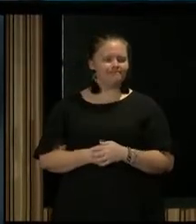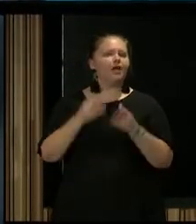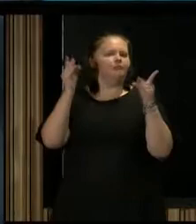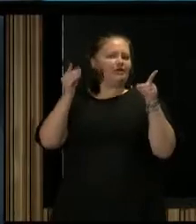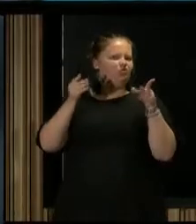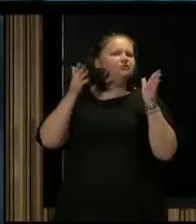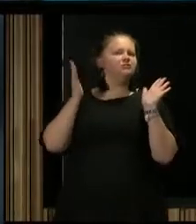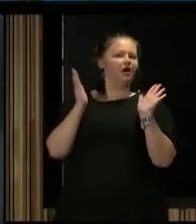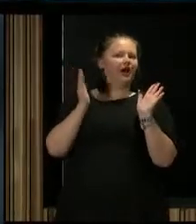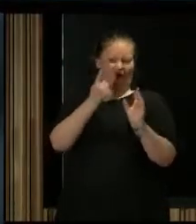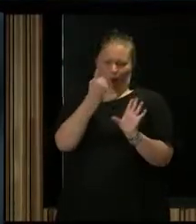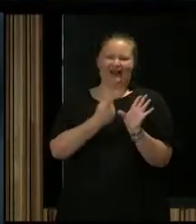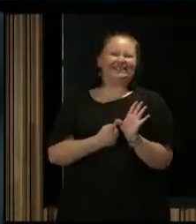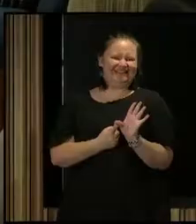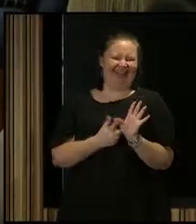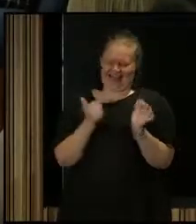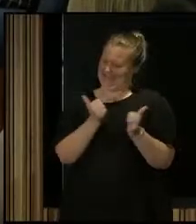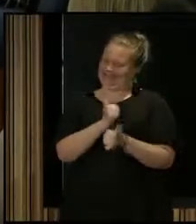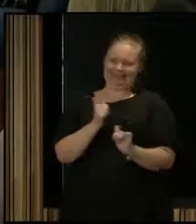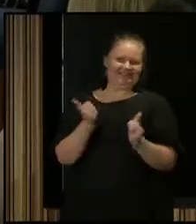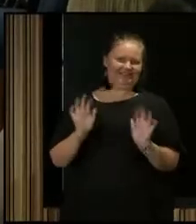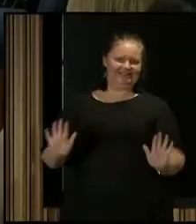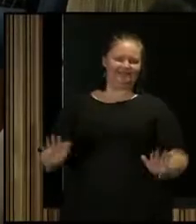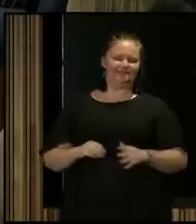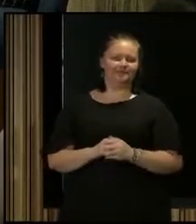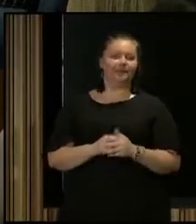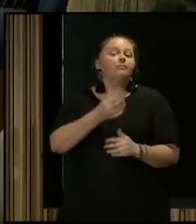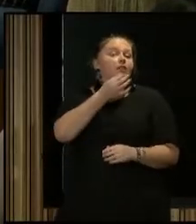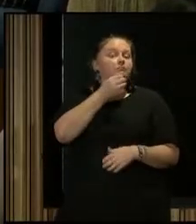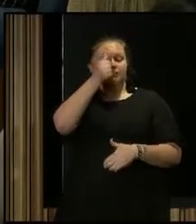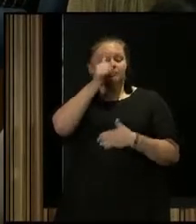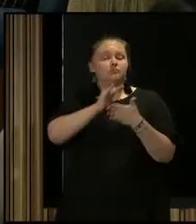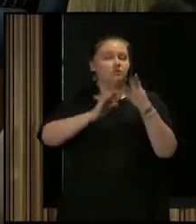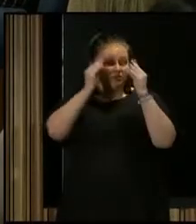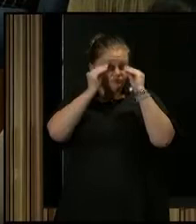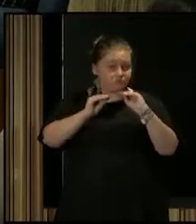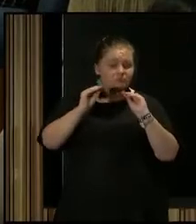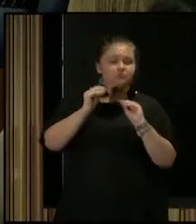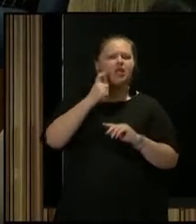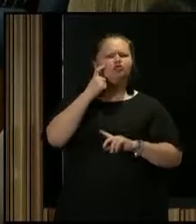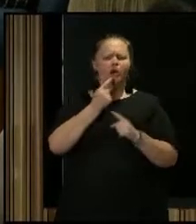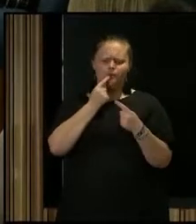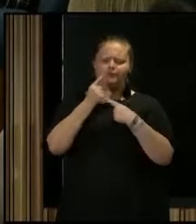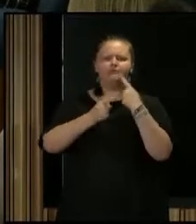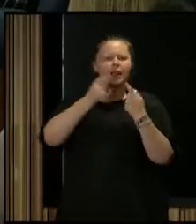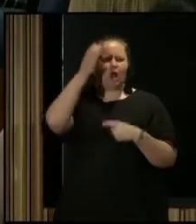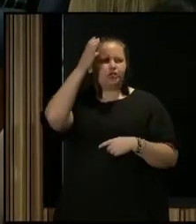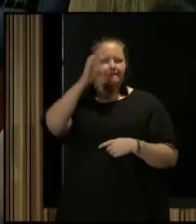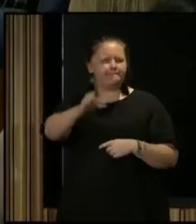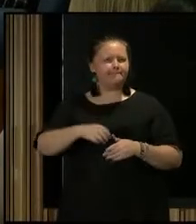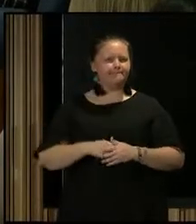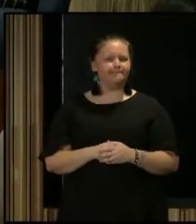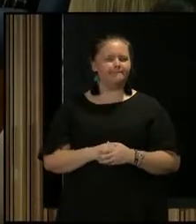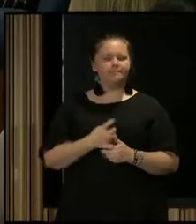retired after 1 year, but I had a little bit of experience teaching and trying to explain concepts. And then I